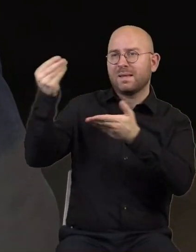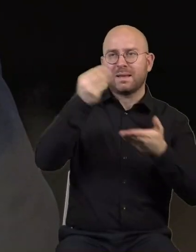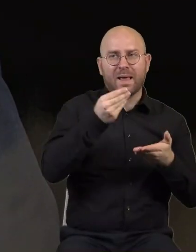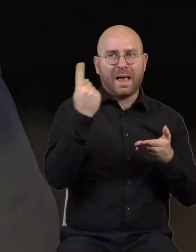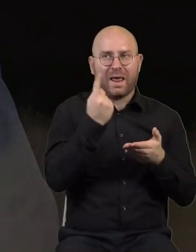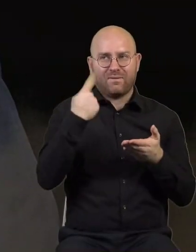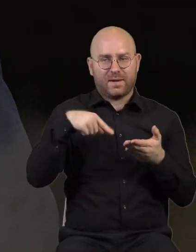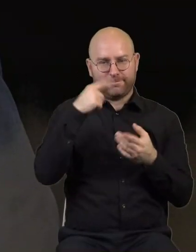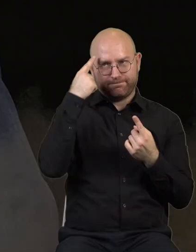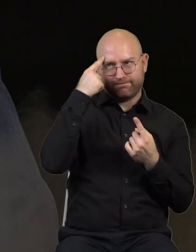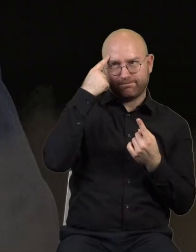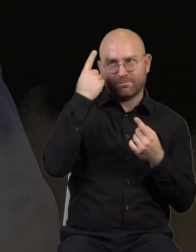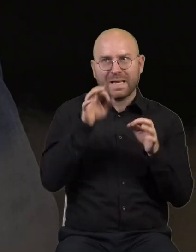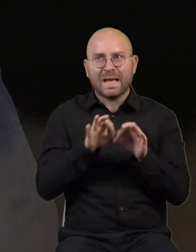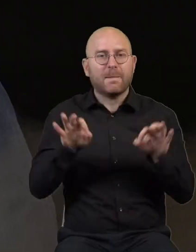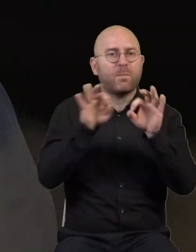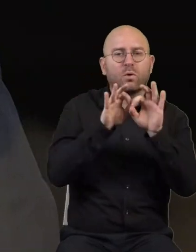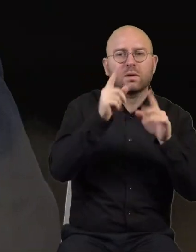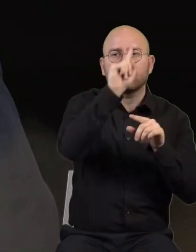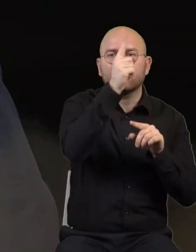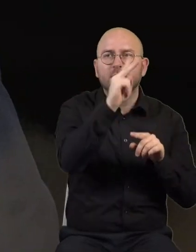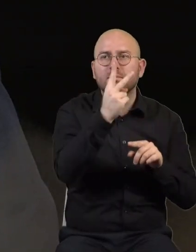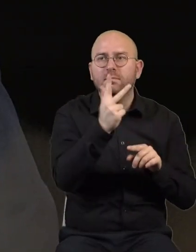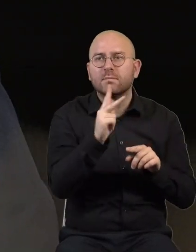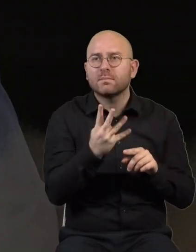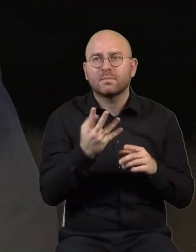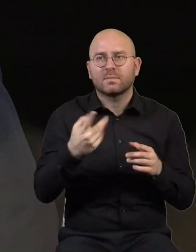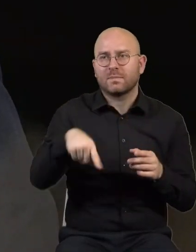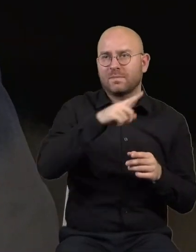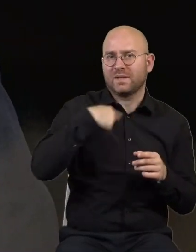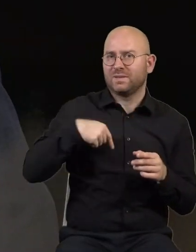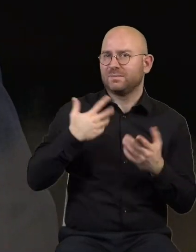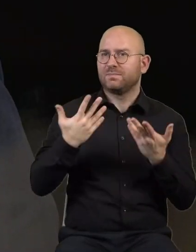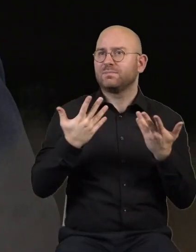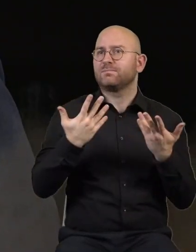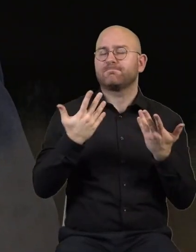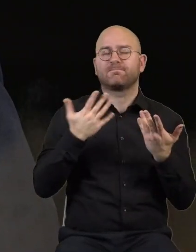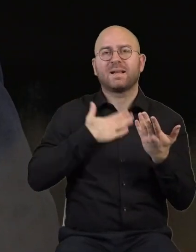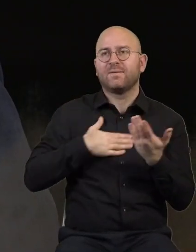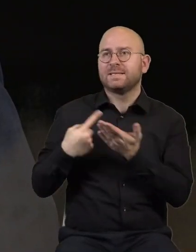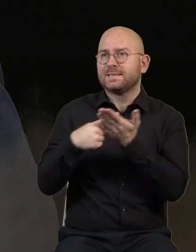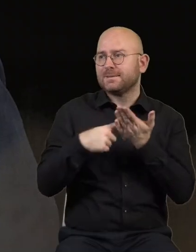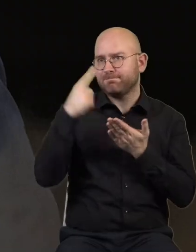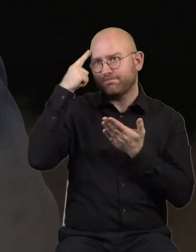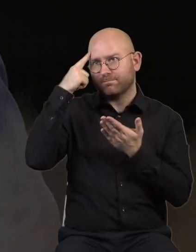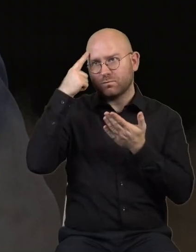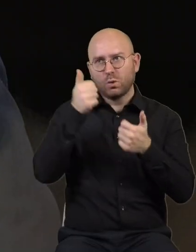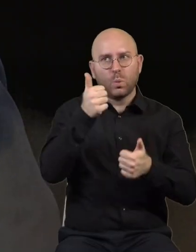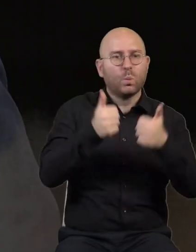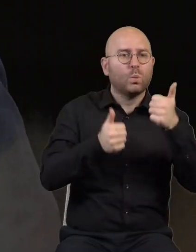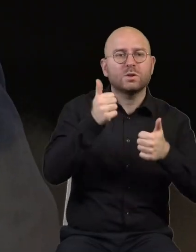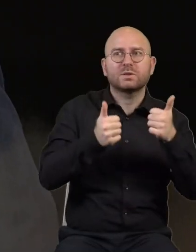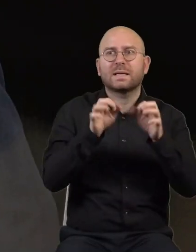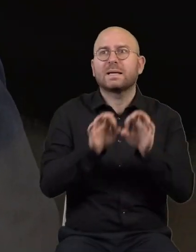And so one of the priorities is to finance the transport means which is